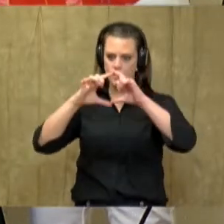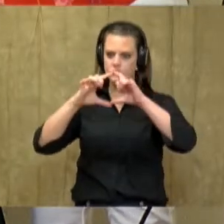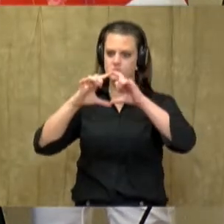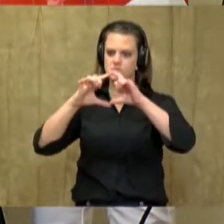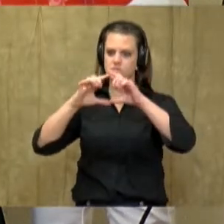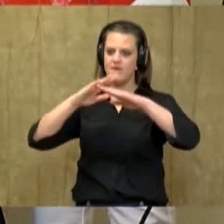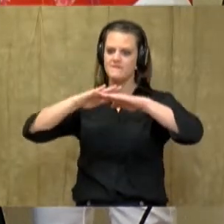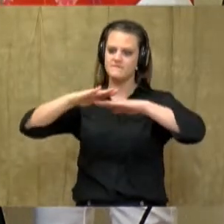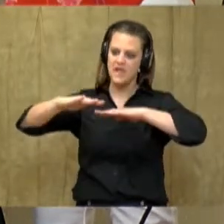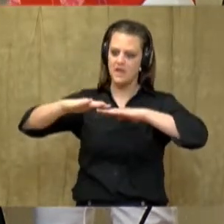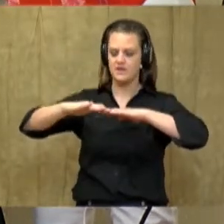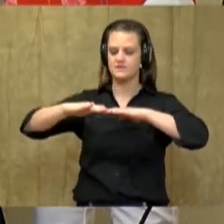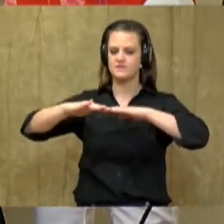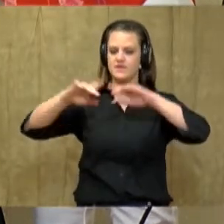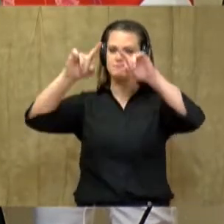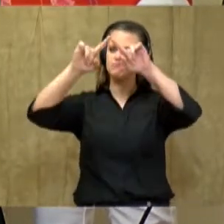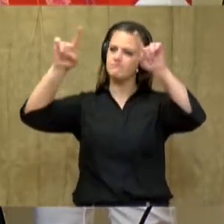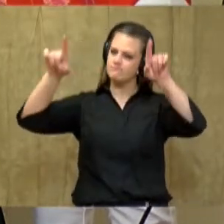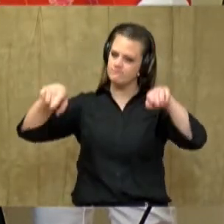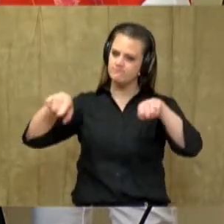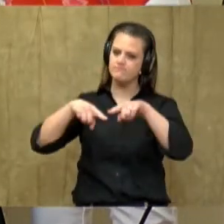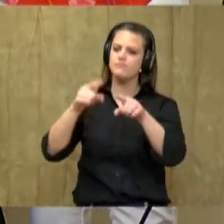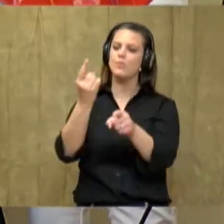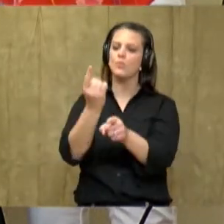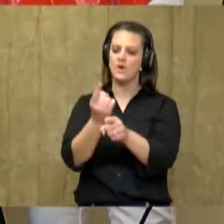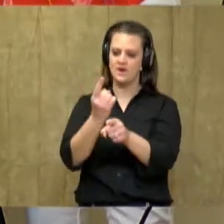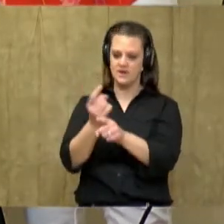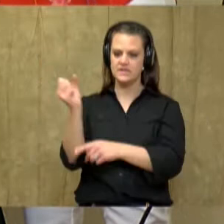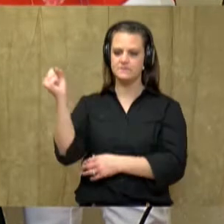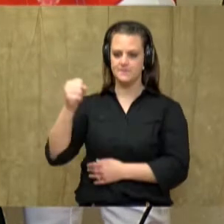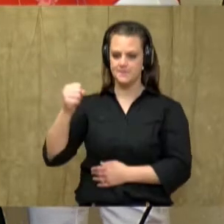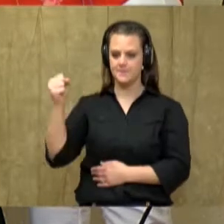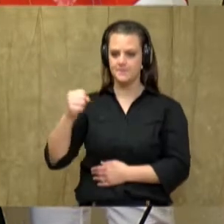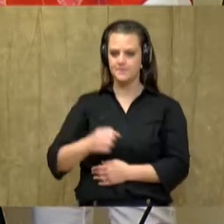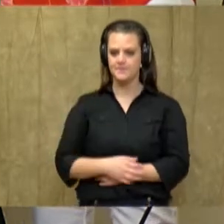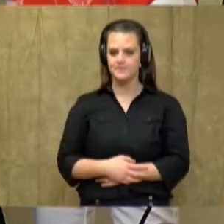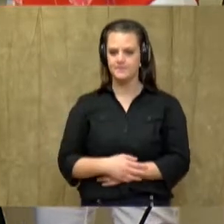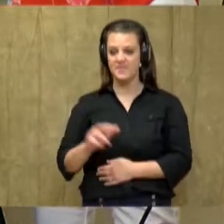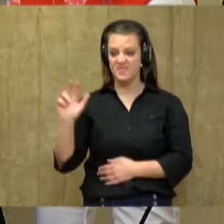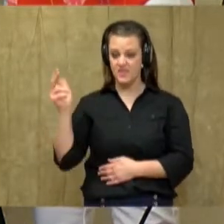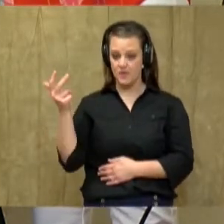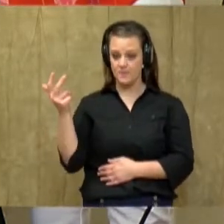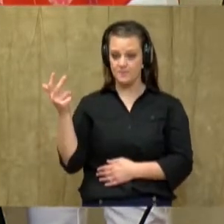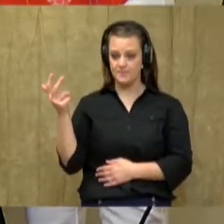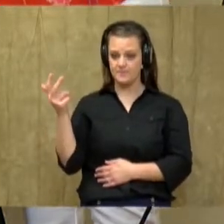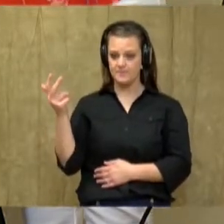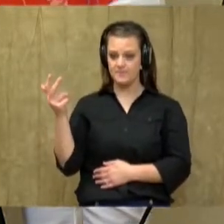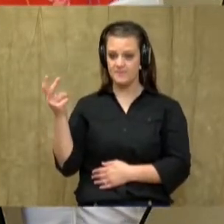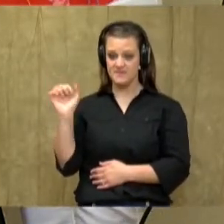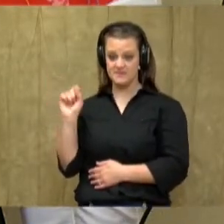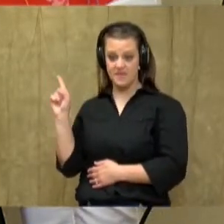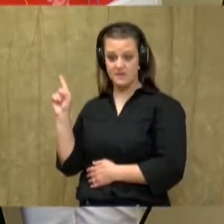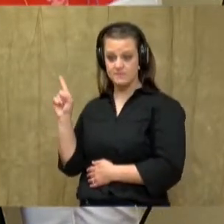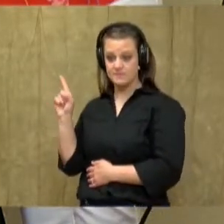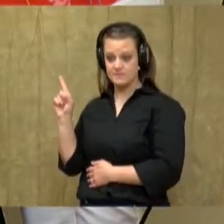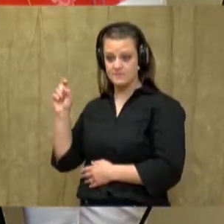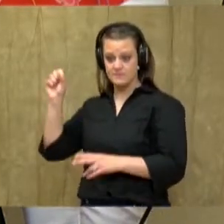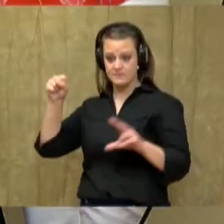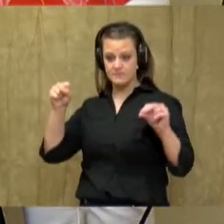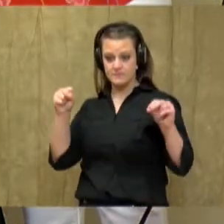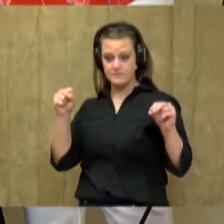shape and all of the sides are straight. Let's look at this one. Is this shape